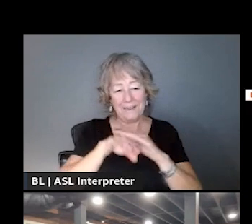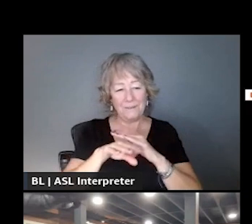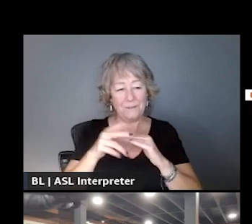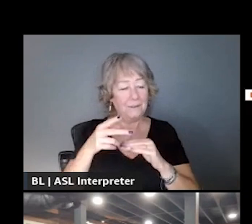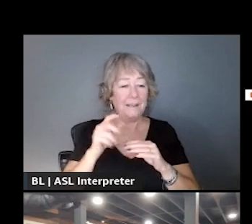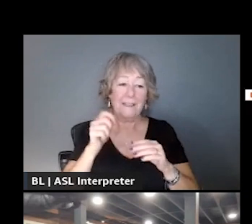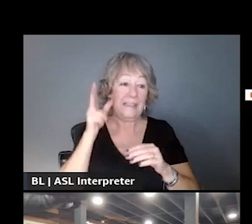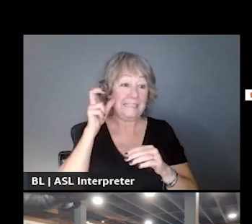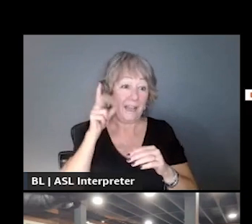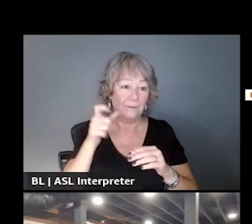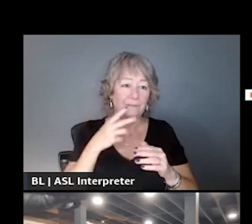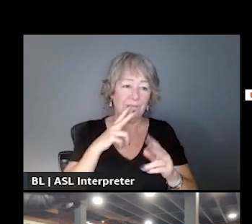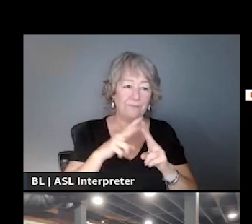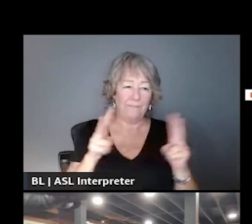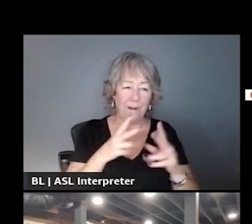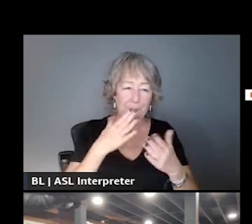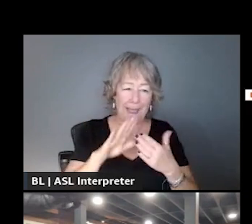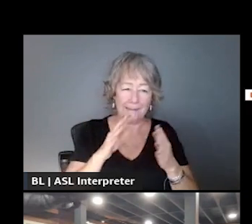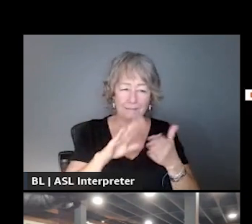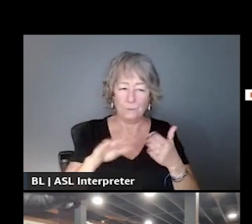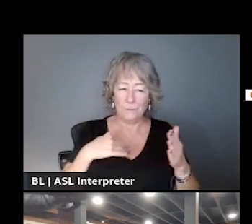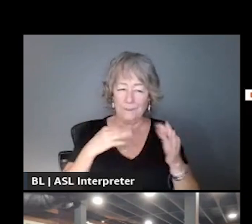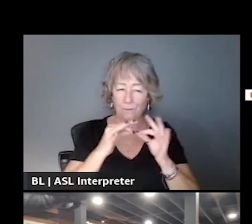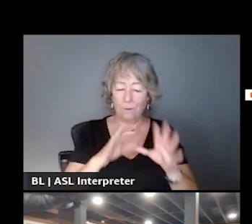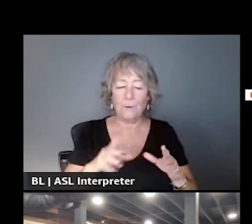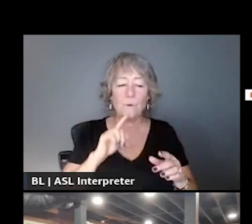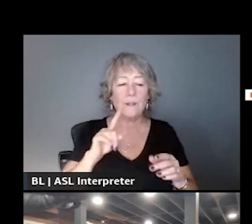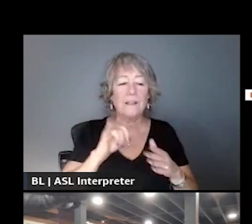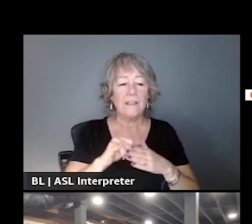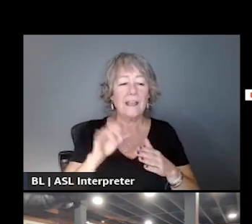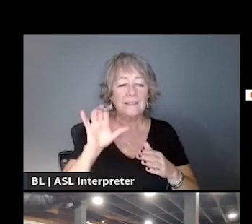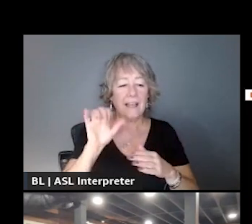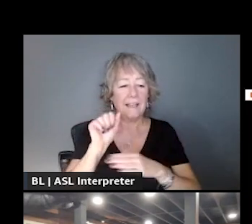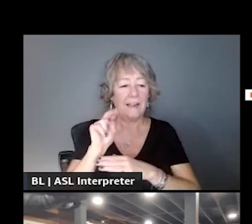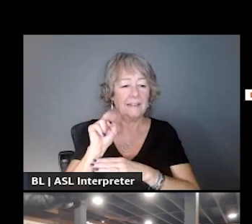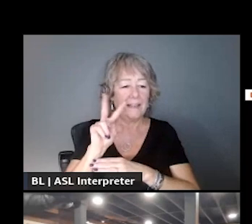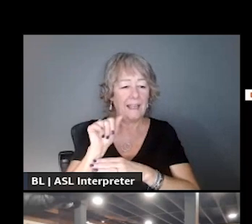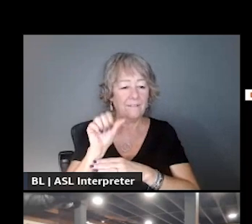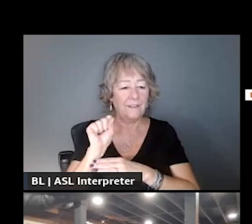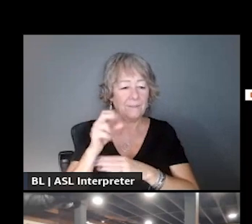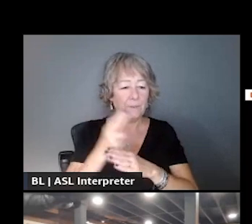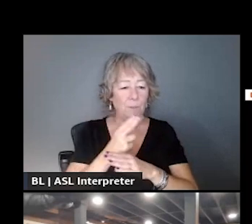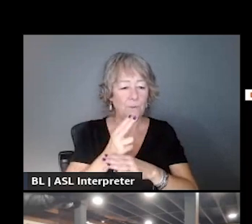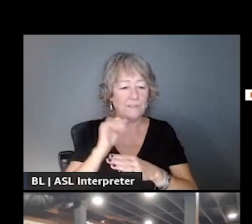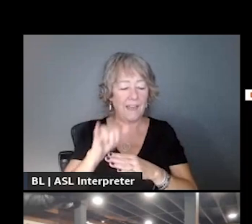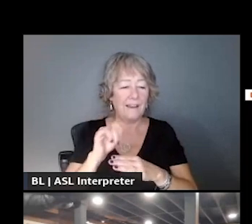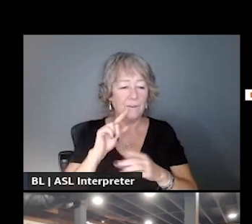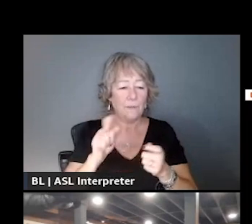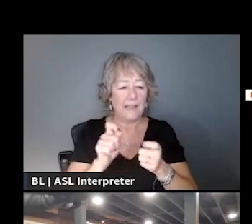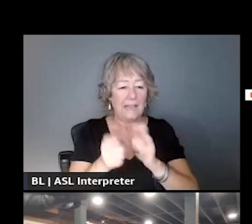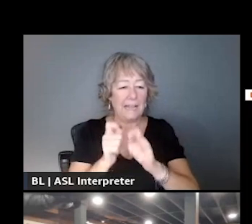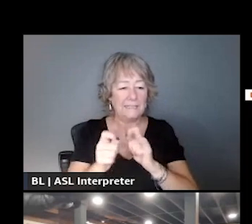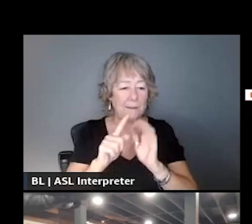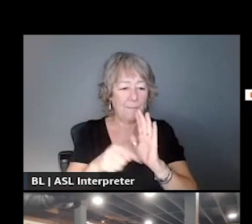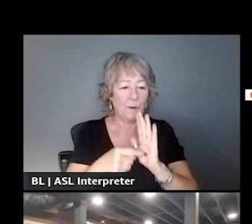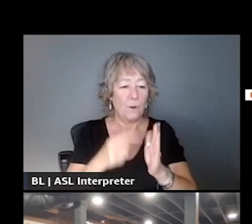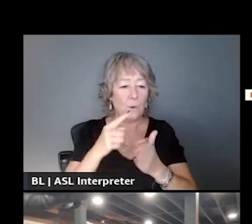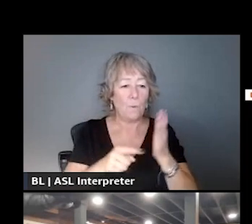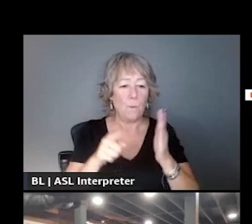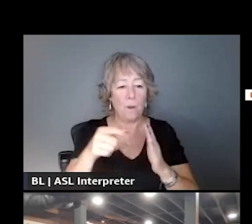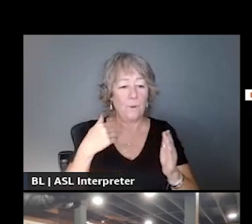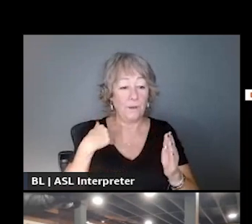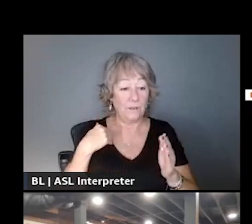drag my marketing data into Canvas, and at that great case, I create a custom model. So what I'm showing here are